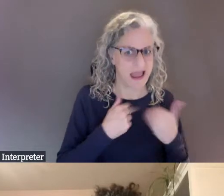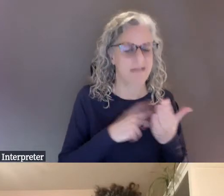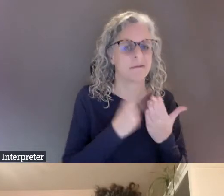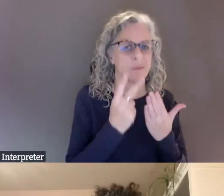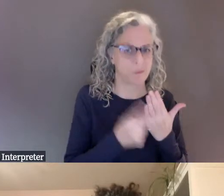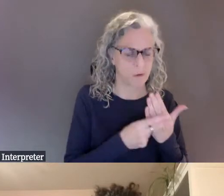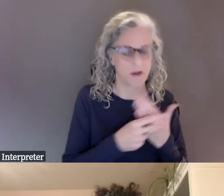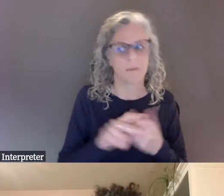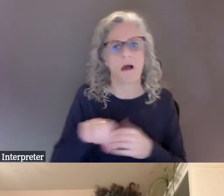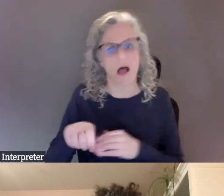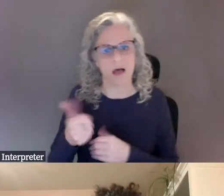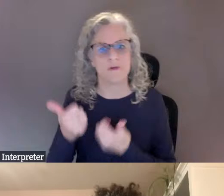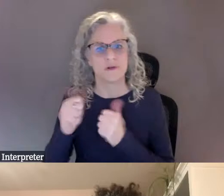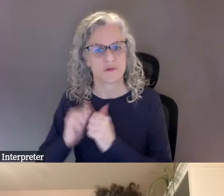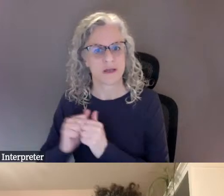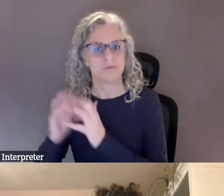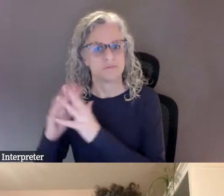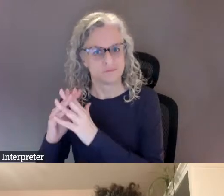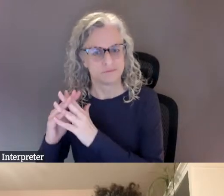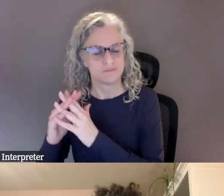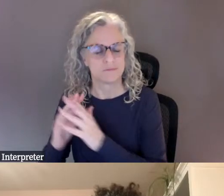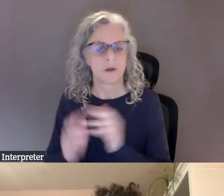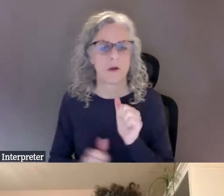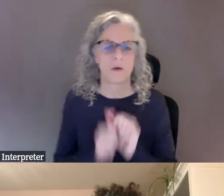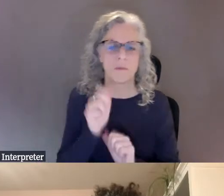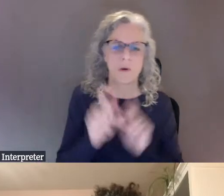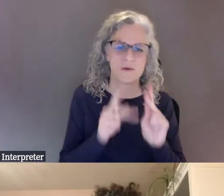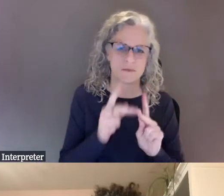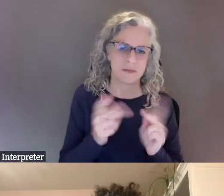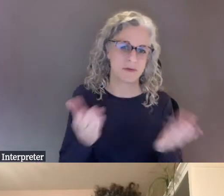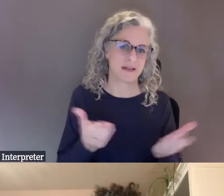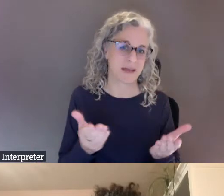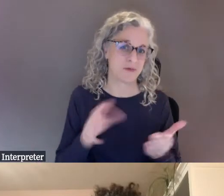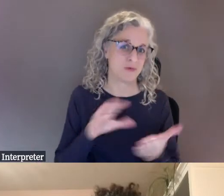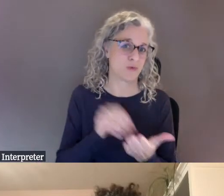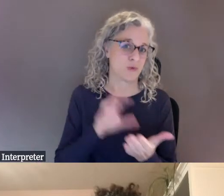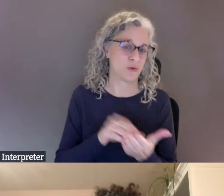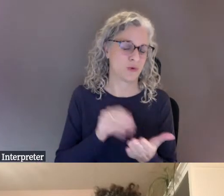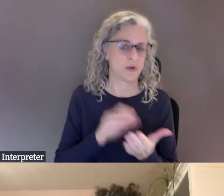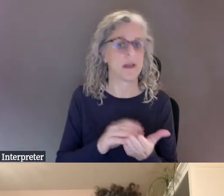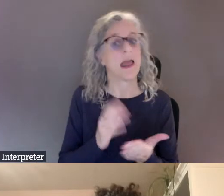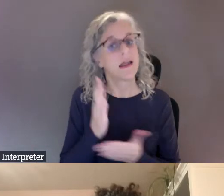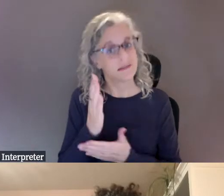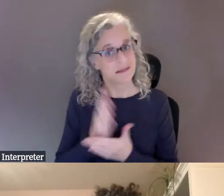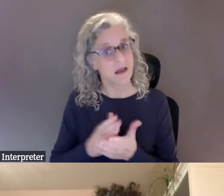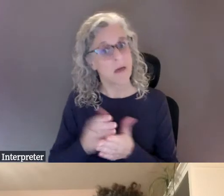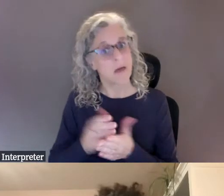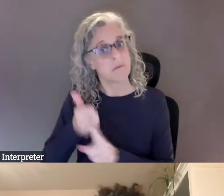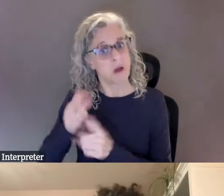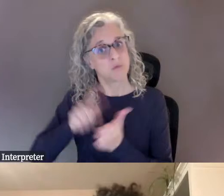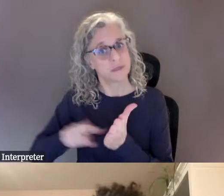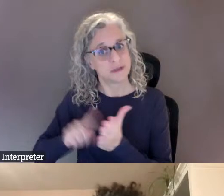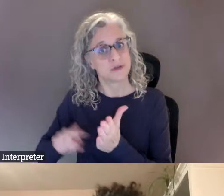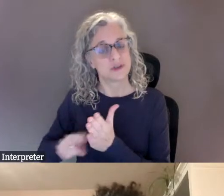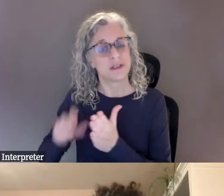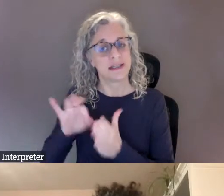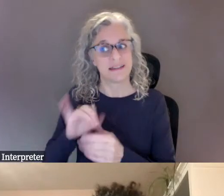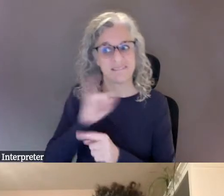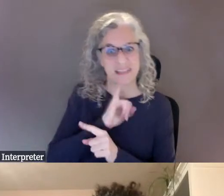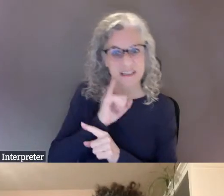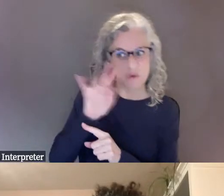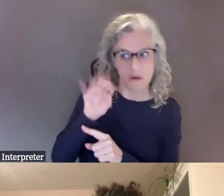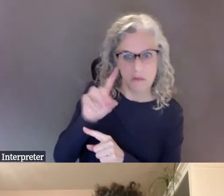one. Most people are here to learn. And we have a number of people who are also researching if there are Israel bonds in our